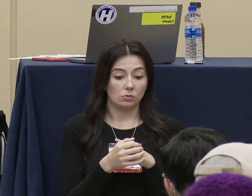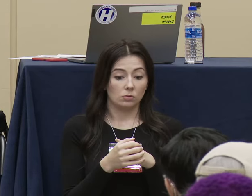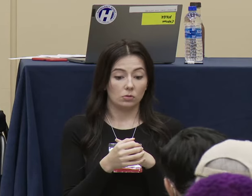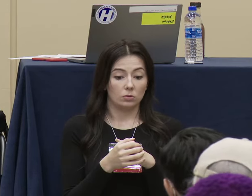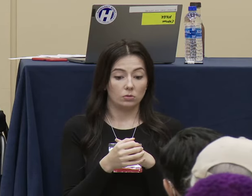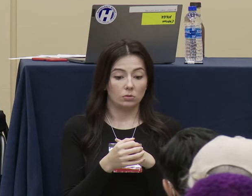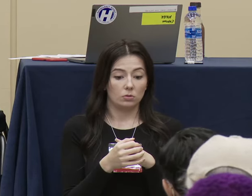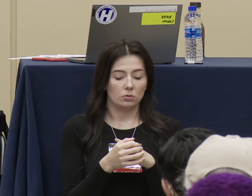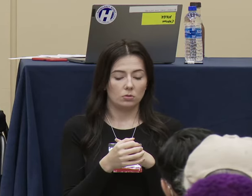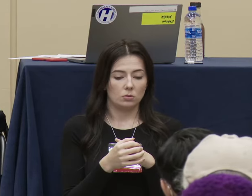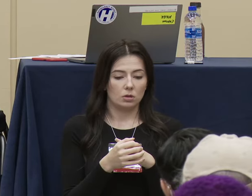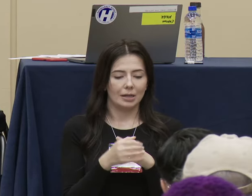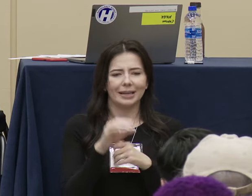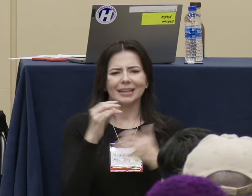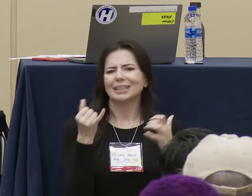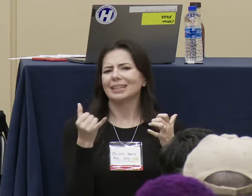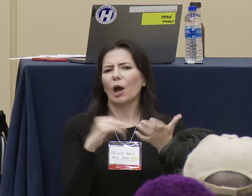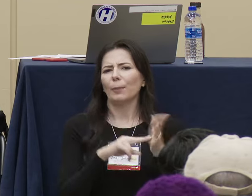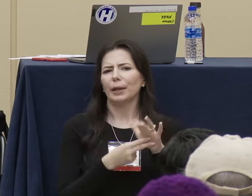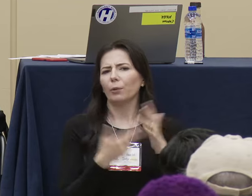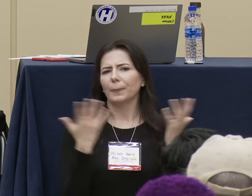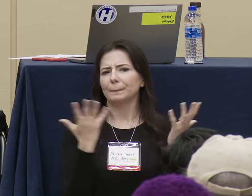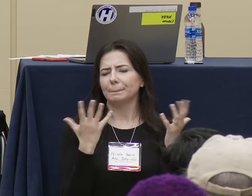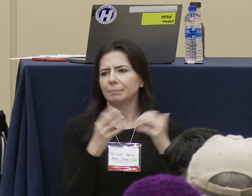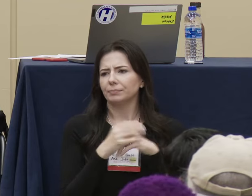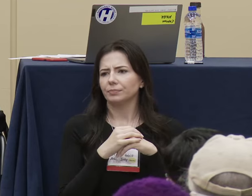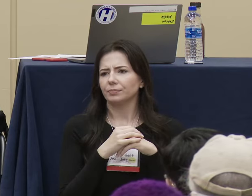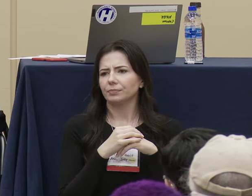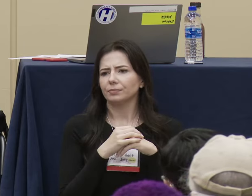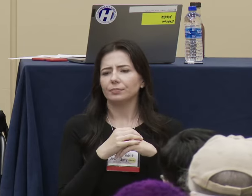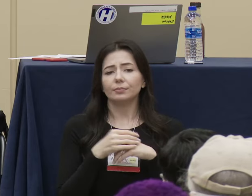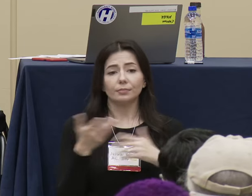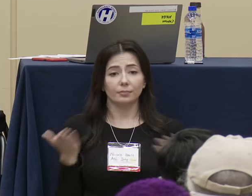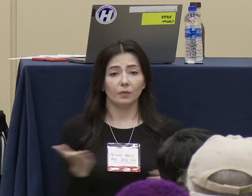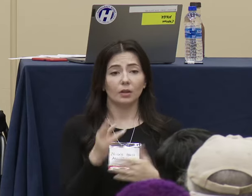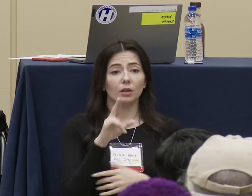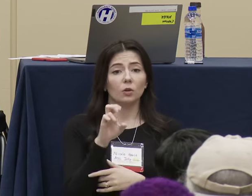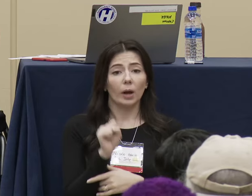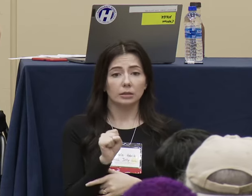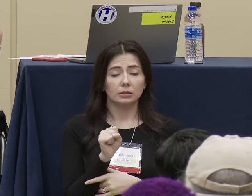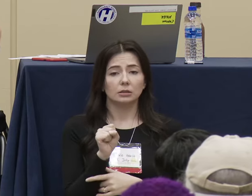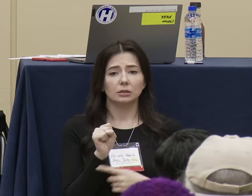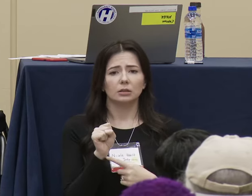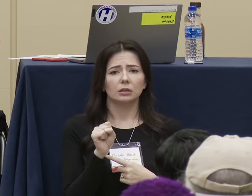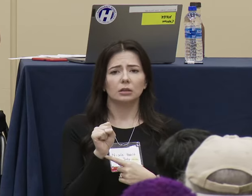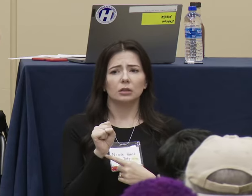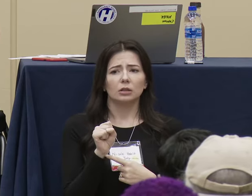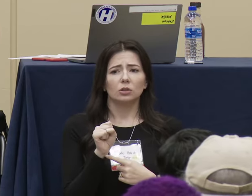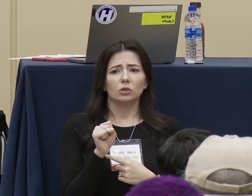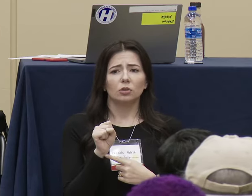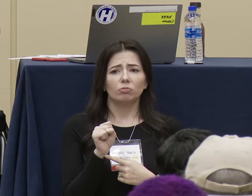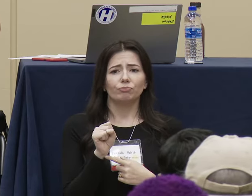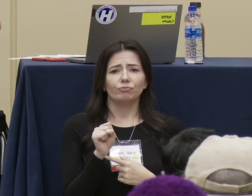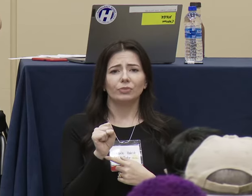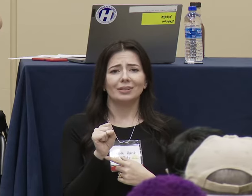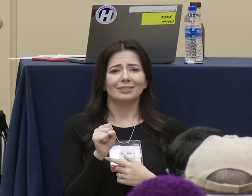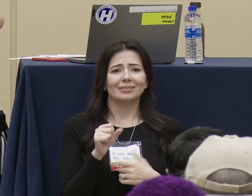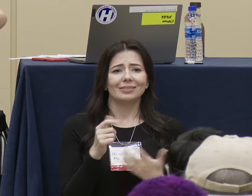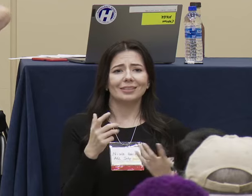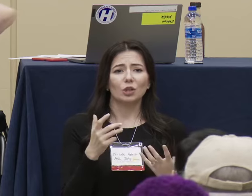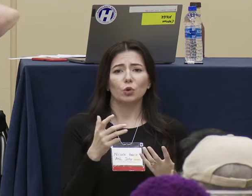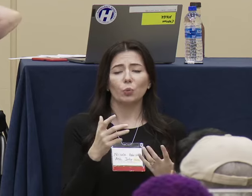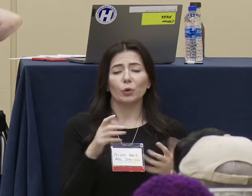what is now meaning, in the US, we are in an era of